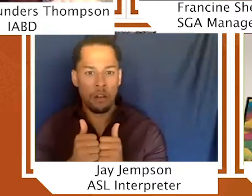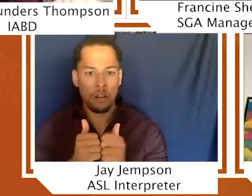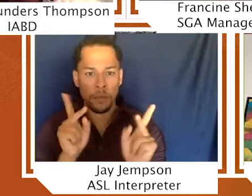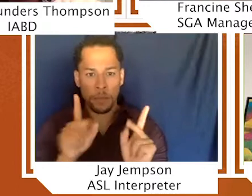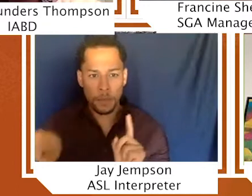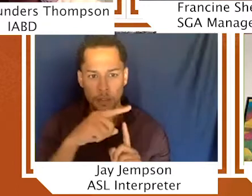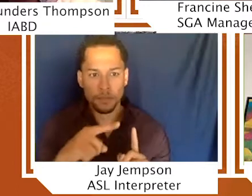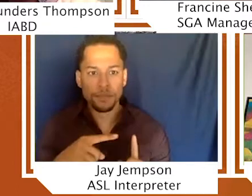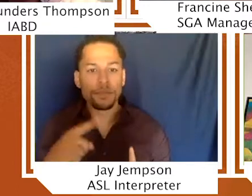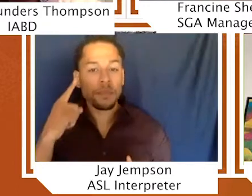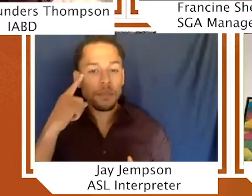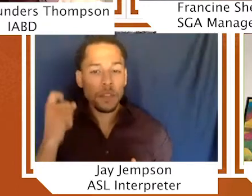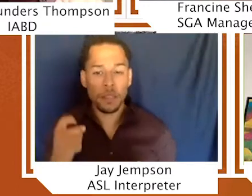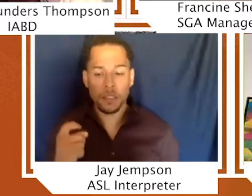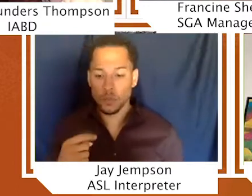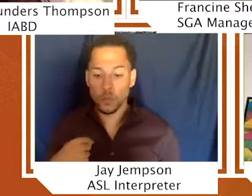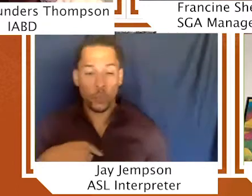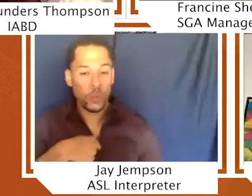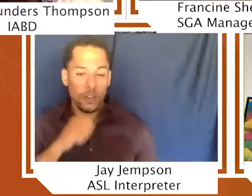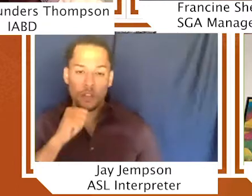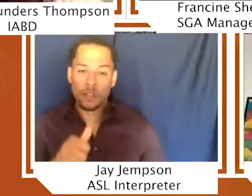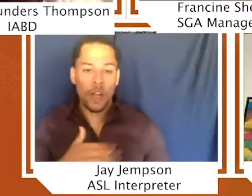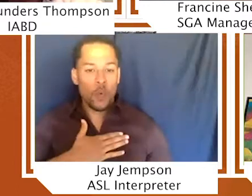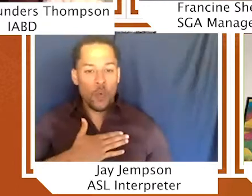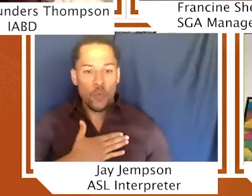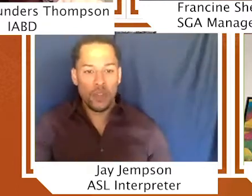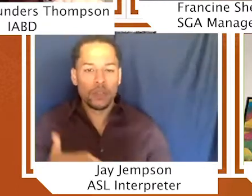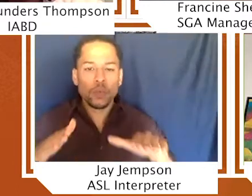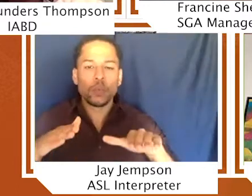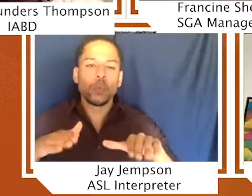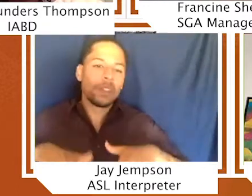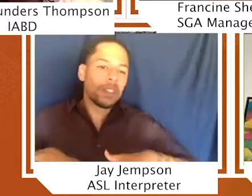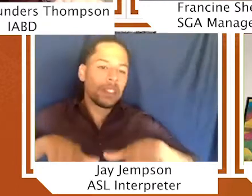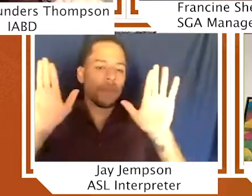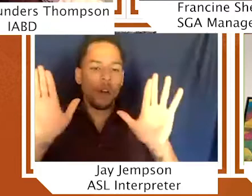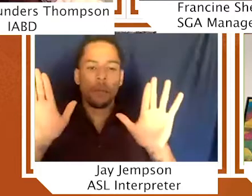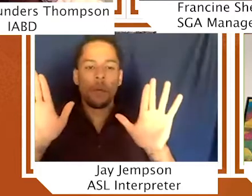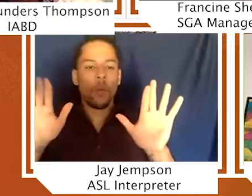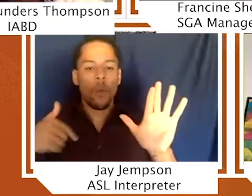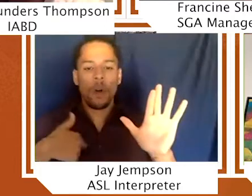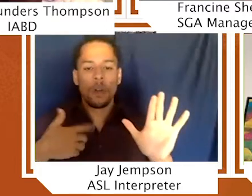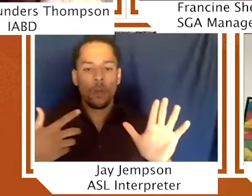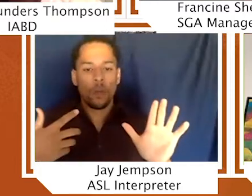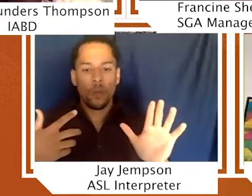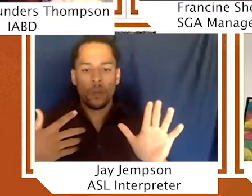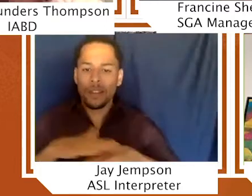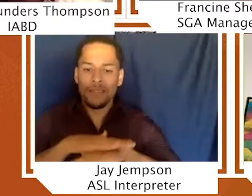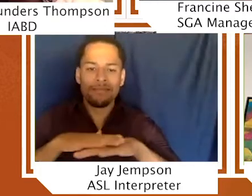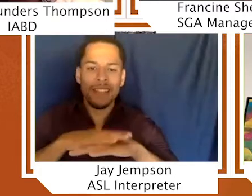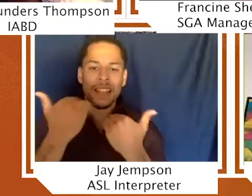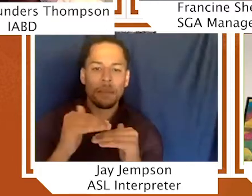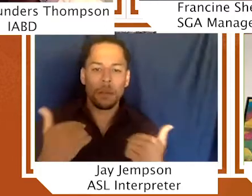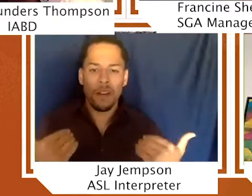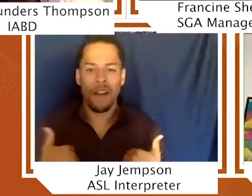already have. Yep. We're not. Many of us are not in that state of mind or are in that